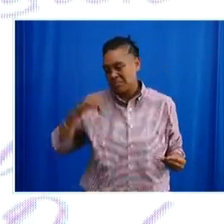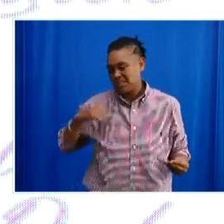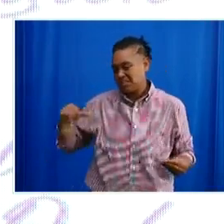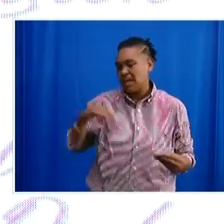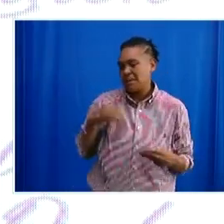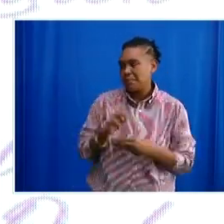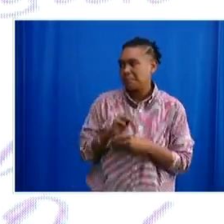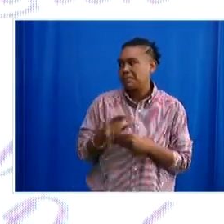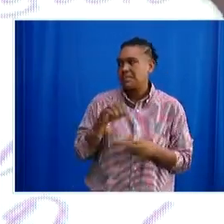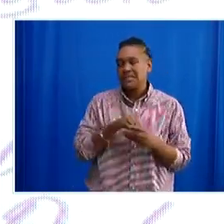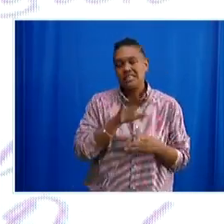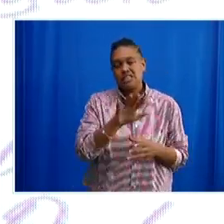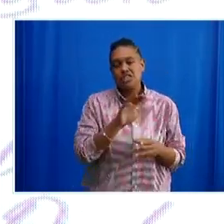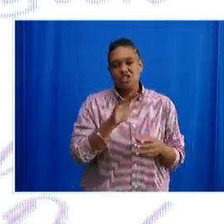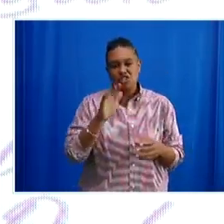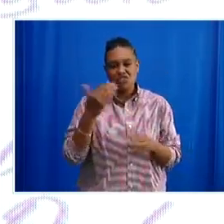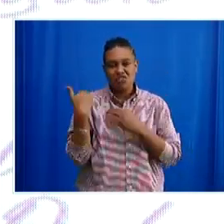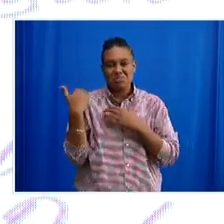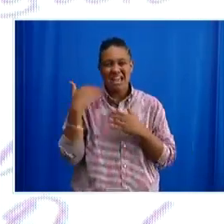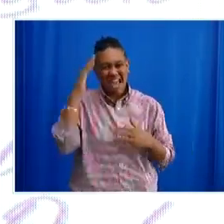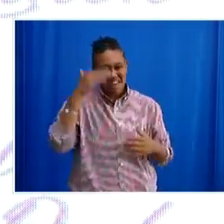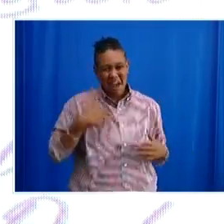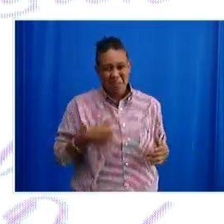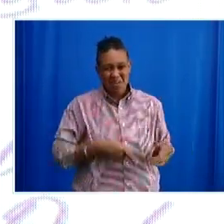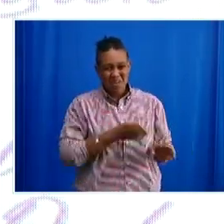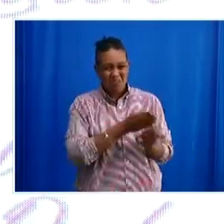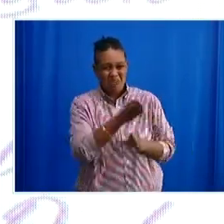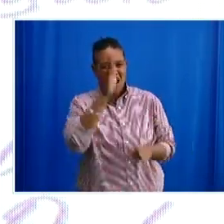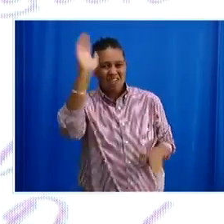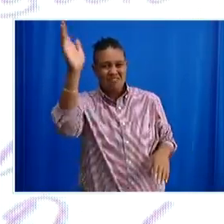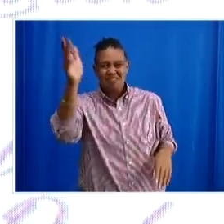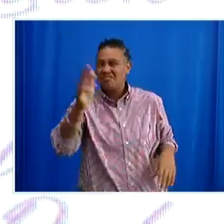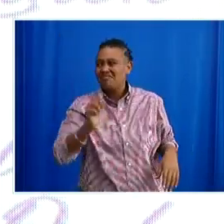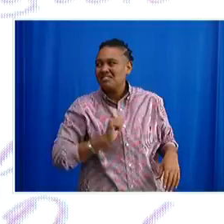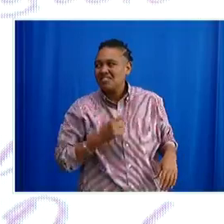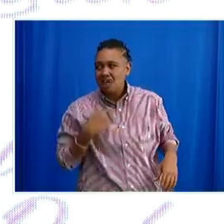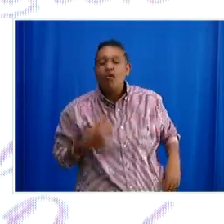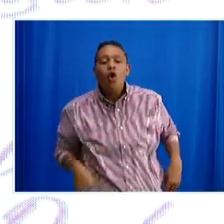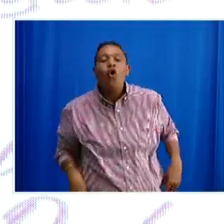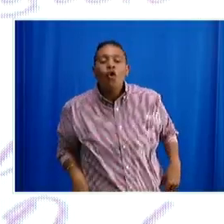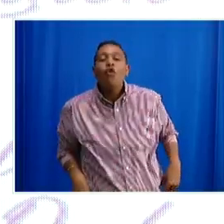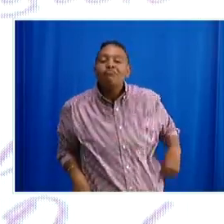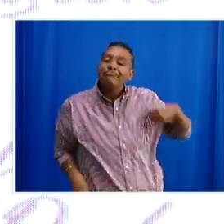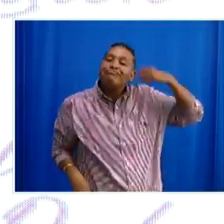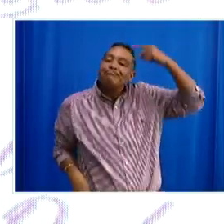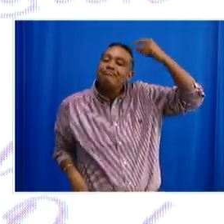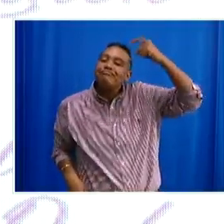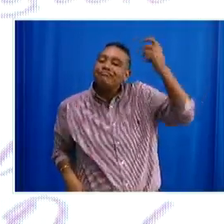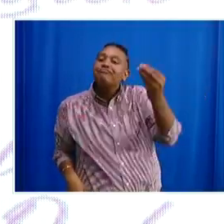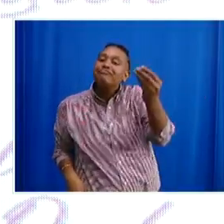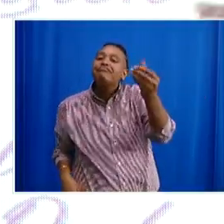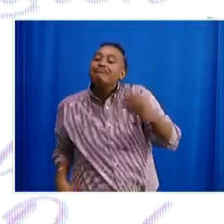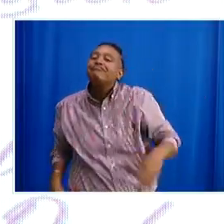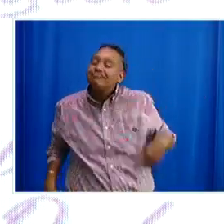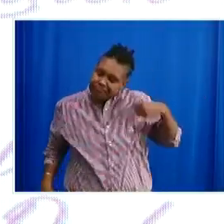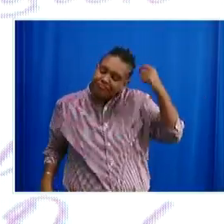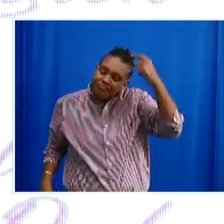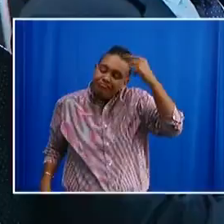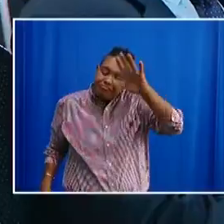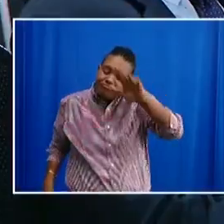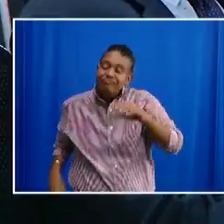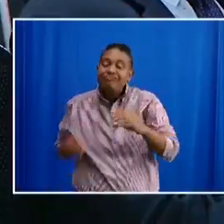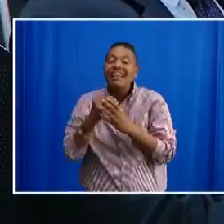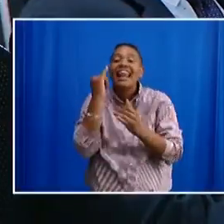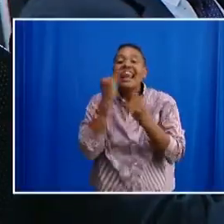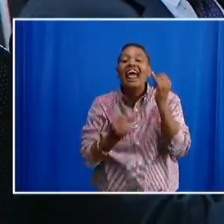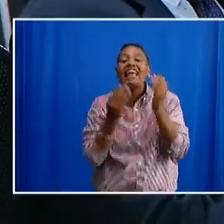his portfolio, and he invites me to give the main address, I get the message. In the last financial year,